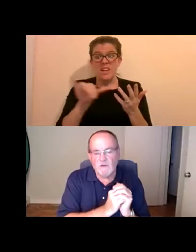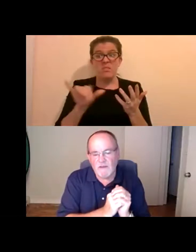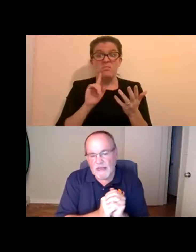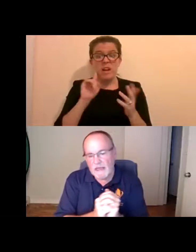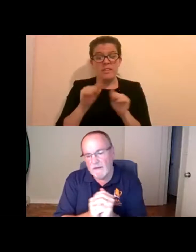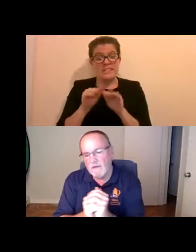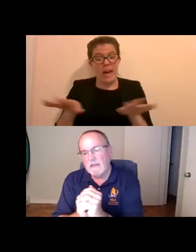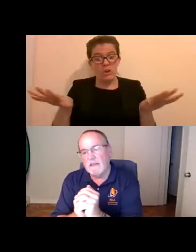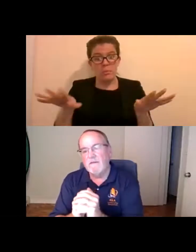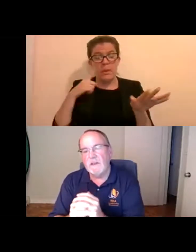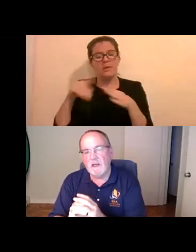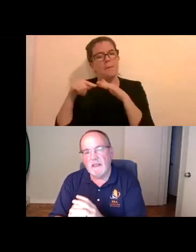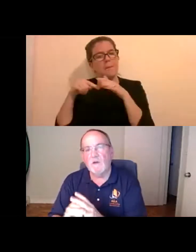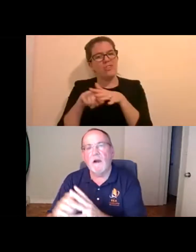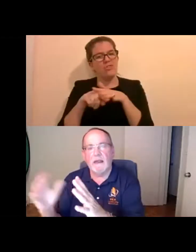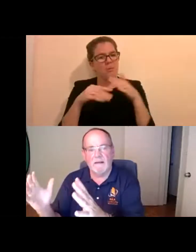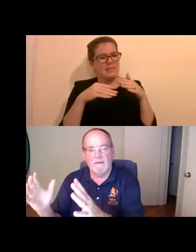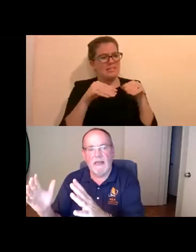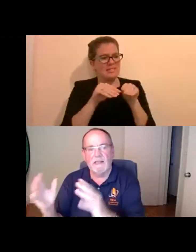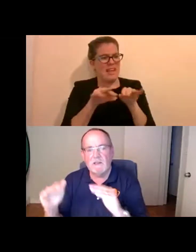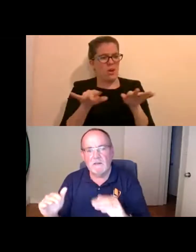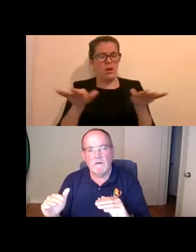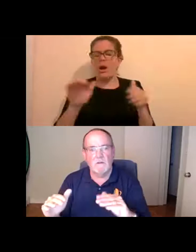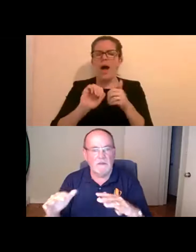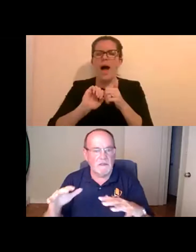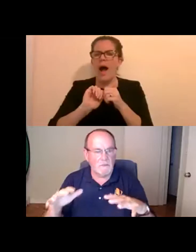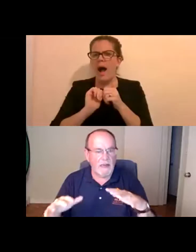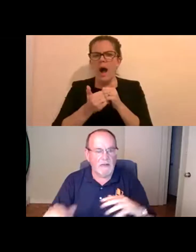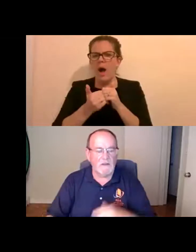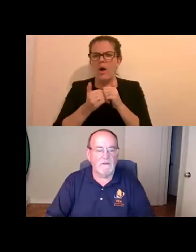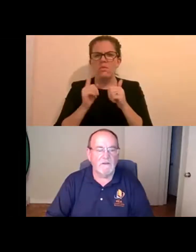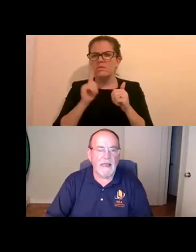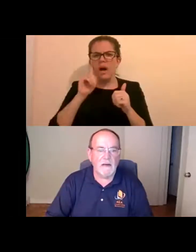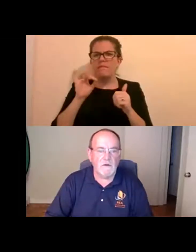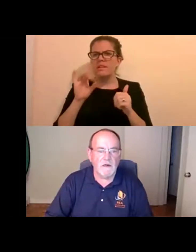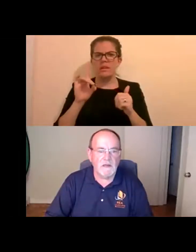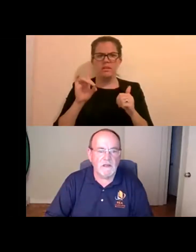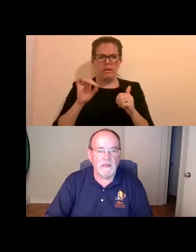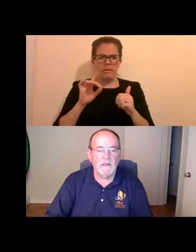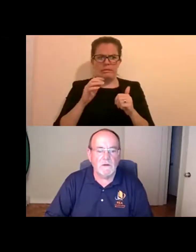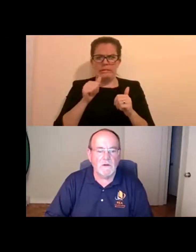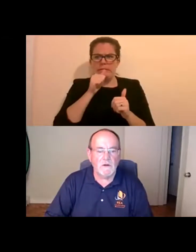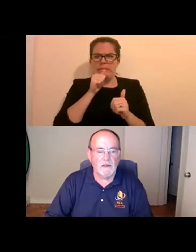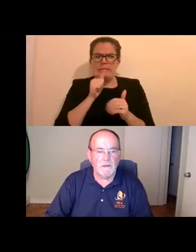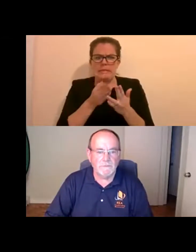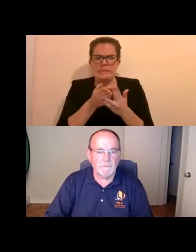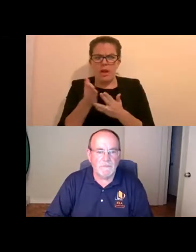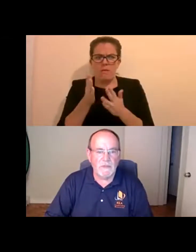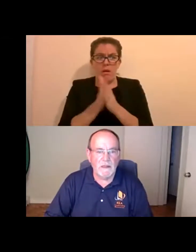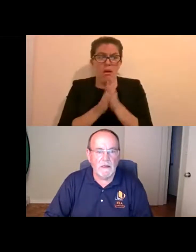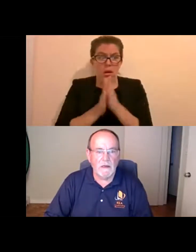to survive and then eventually thrive has to do with this balance of acculturation and enculturation.